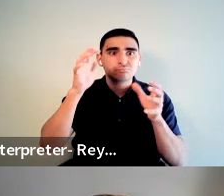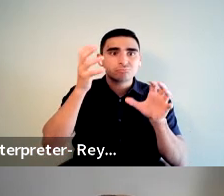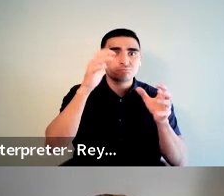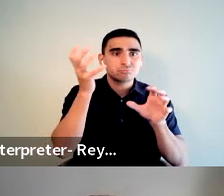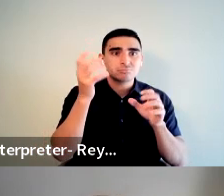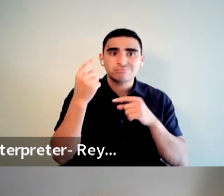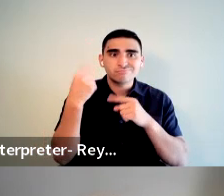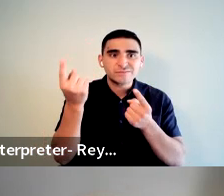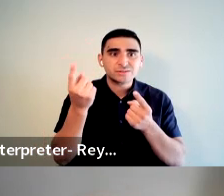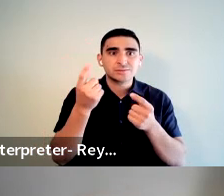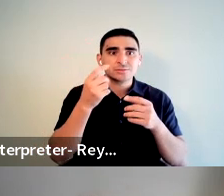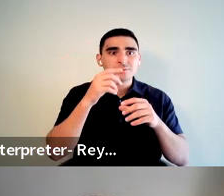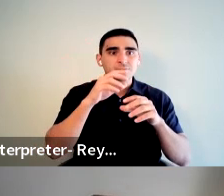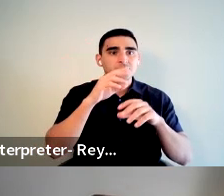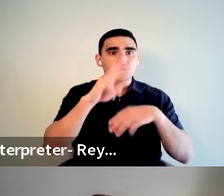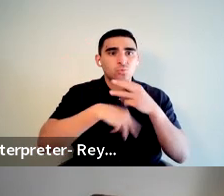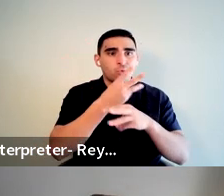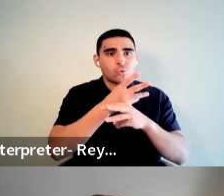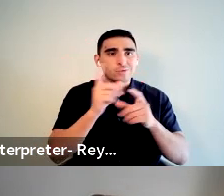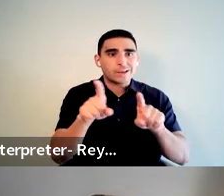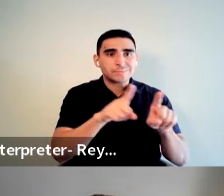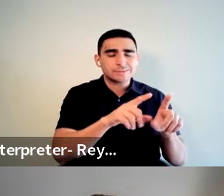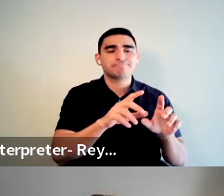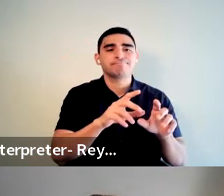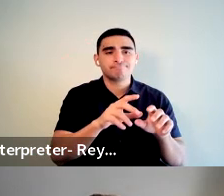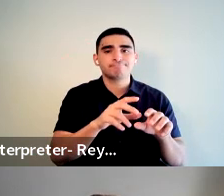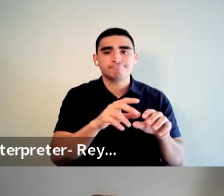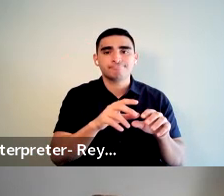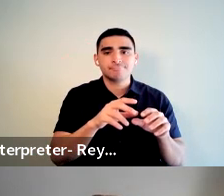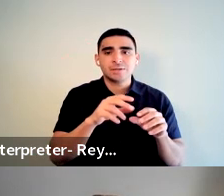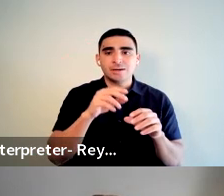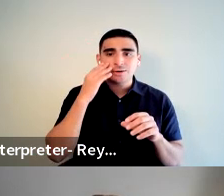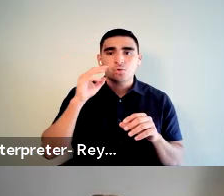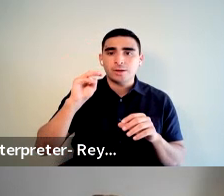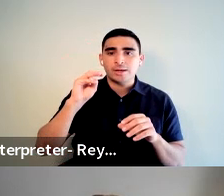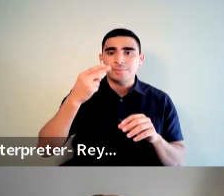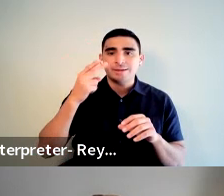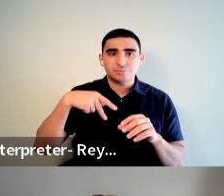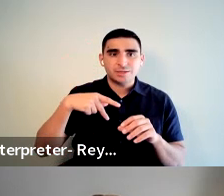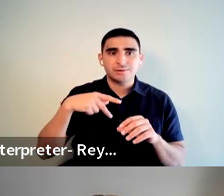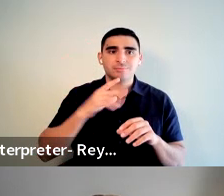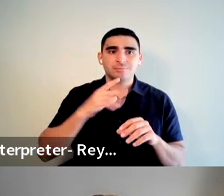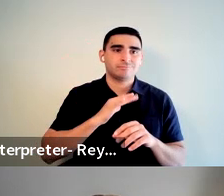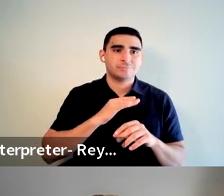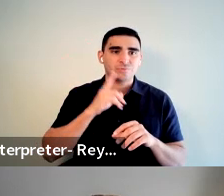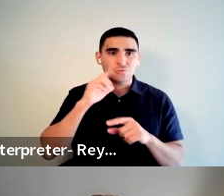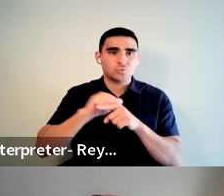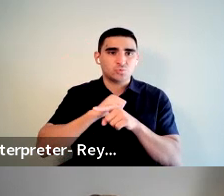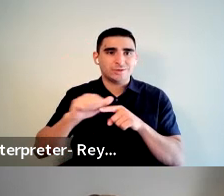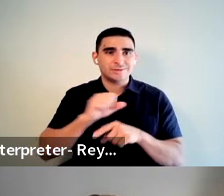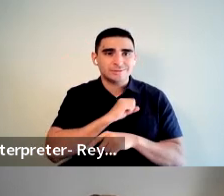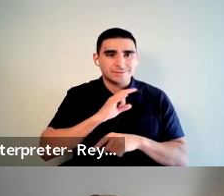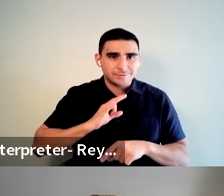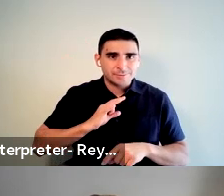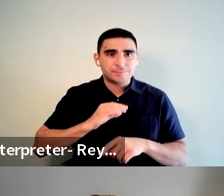have happening in our world. And I know that MHP does an incredible job of training staff and has a lot of